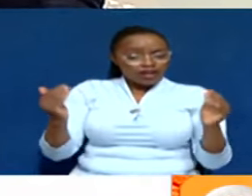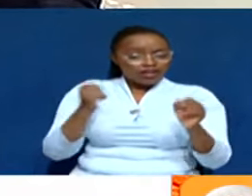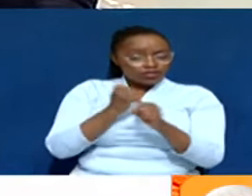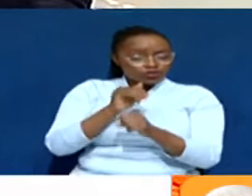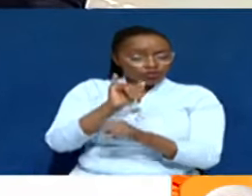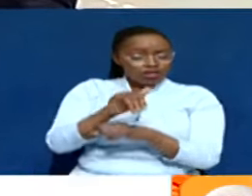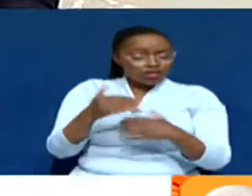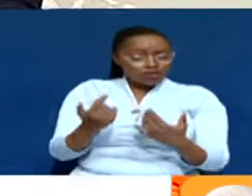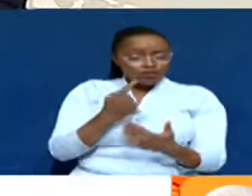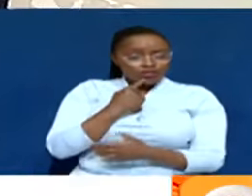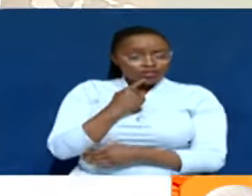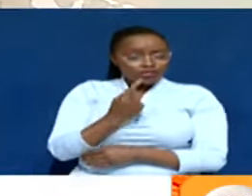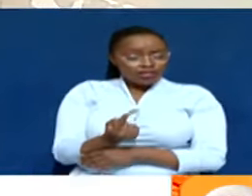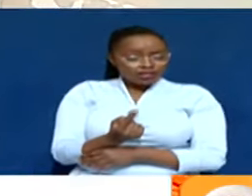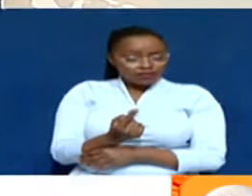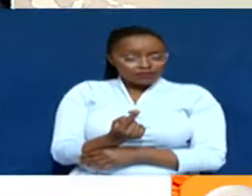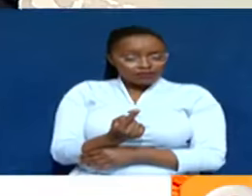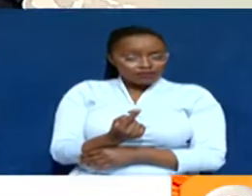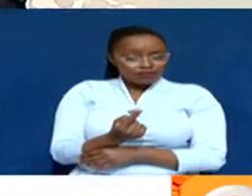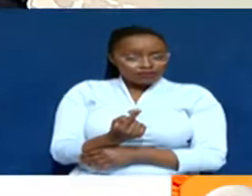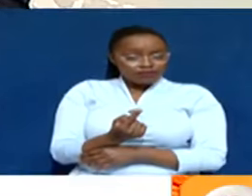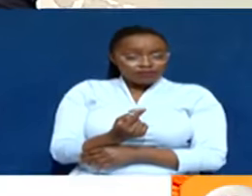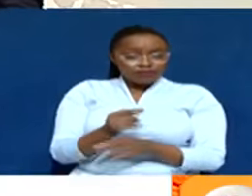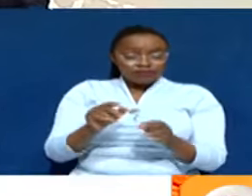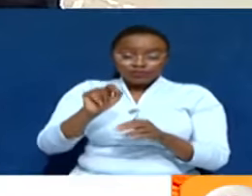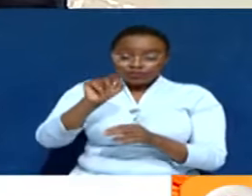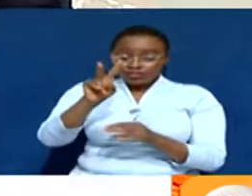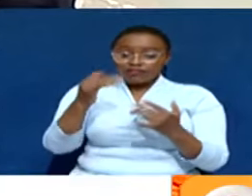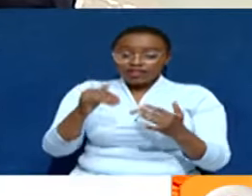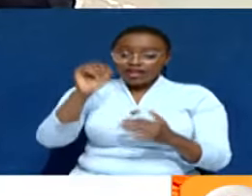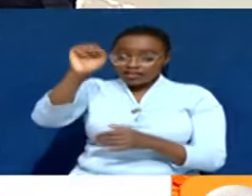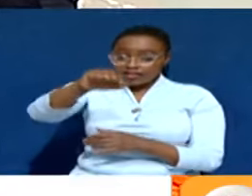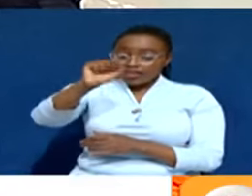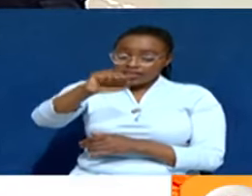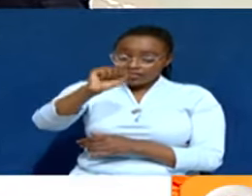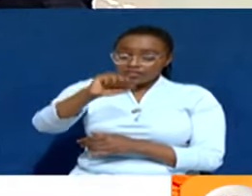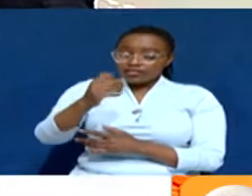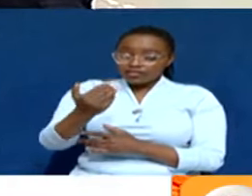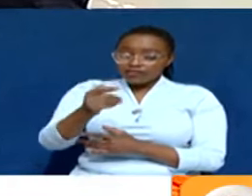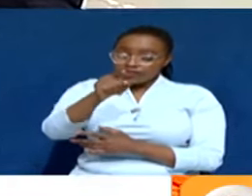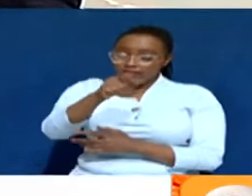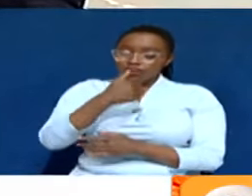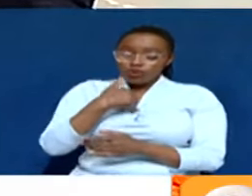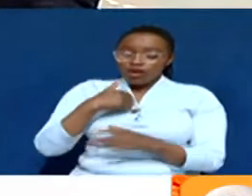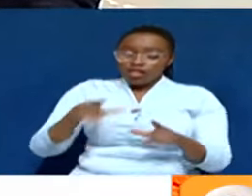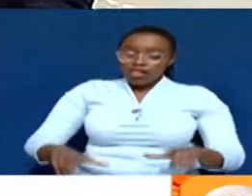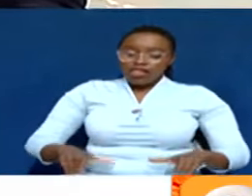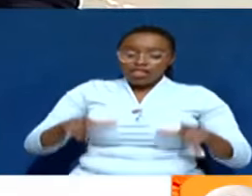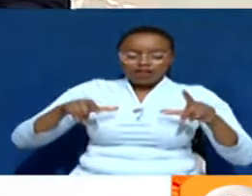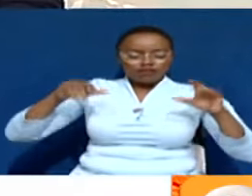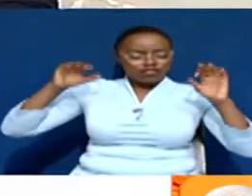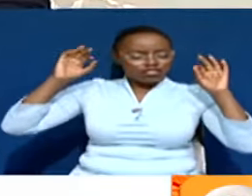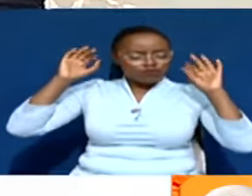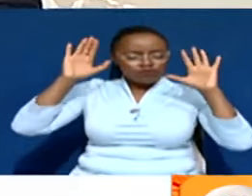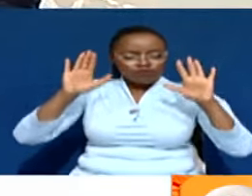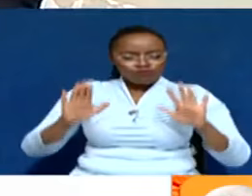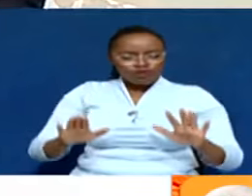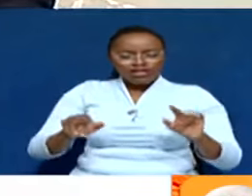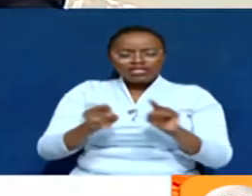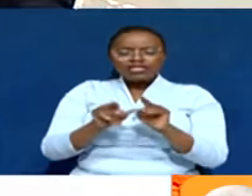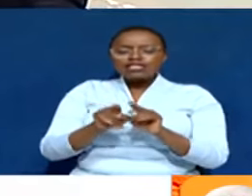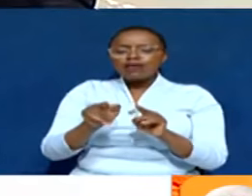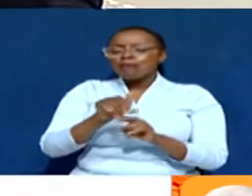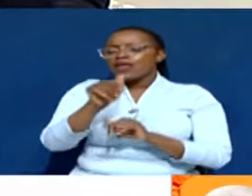to? Would you say on TV that, yes, your life is as precious as